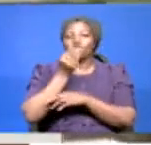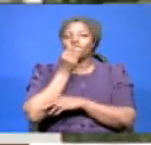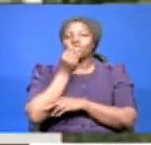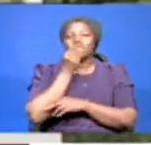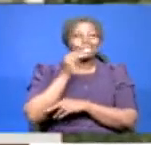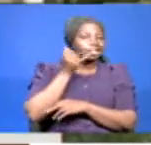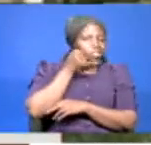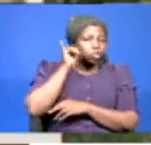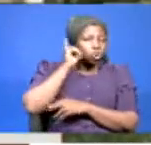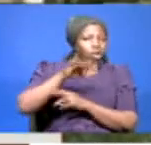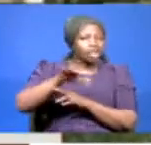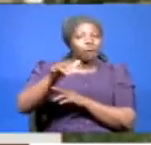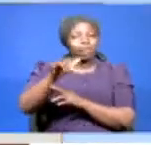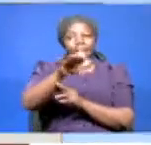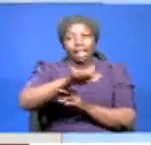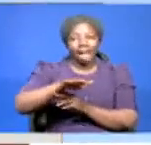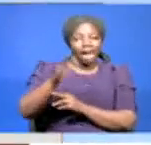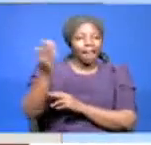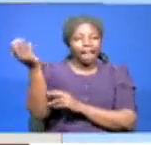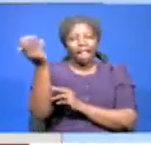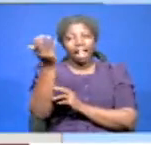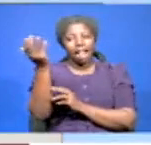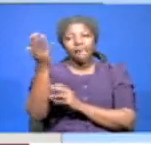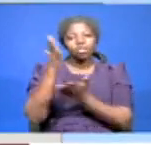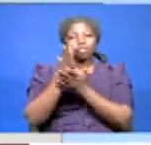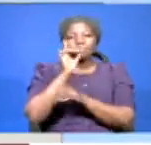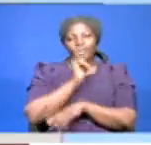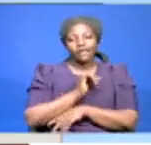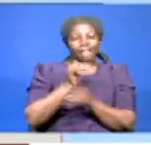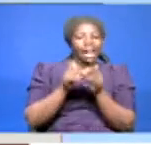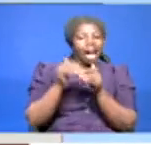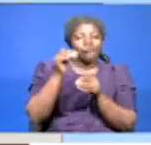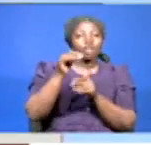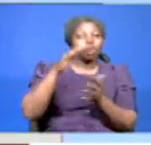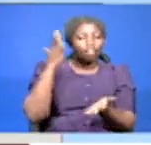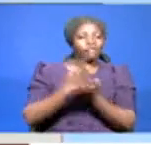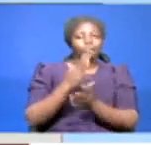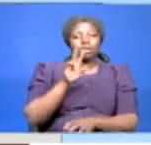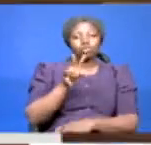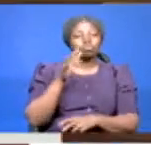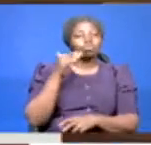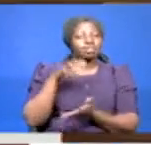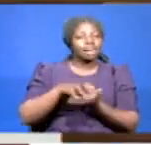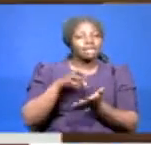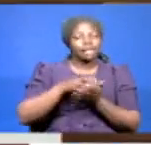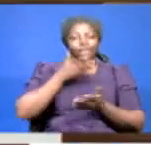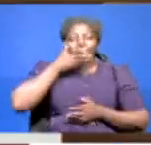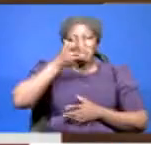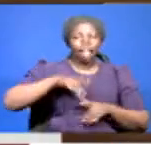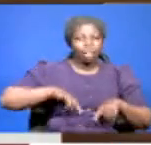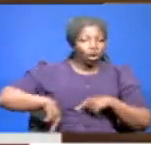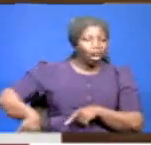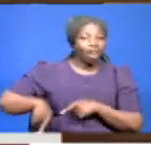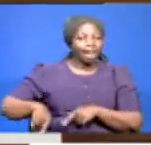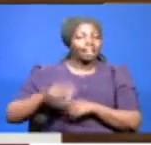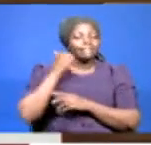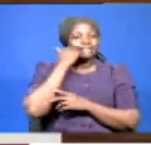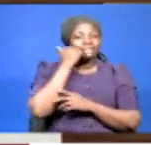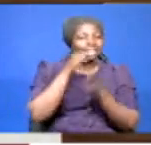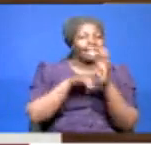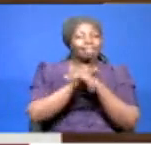environs indefinitely following the confirmation of 2 cases of cholera disease in the area. The County Deputy Governor